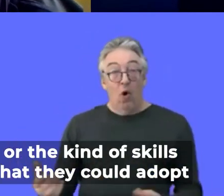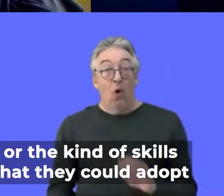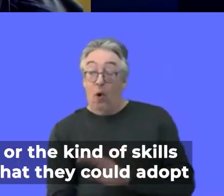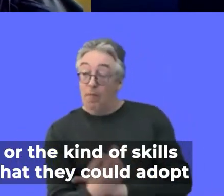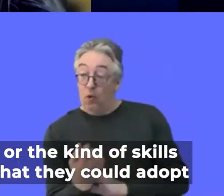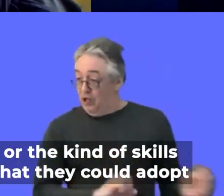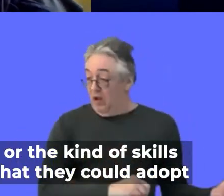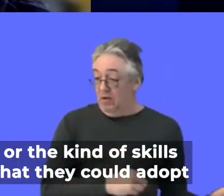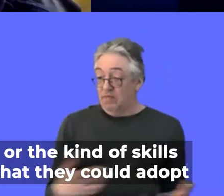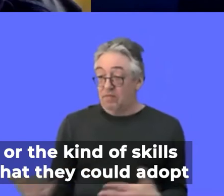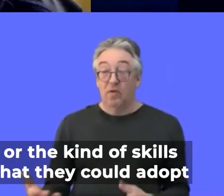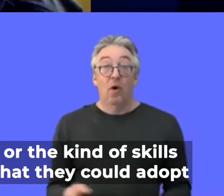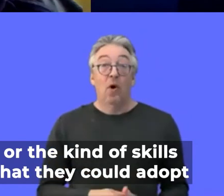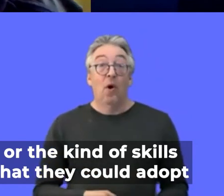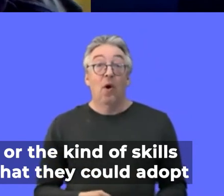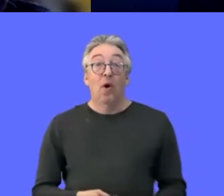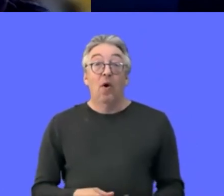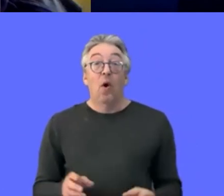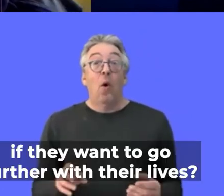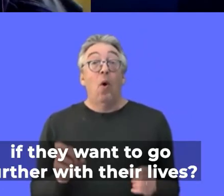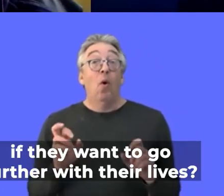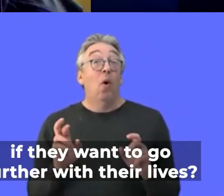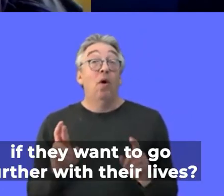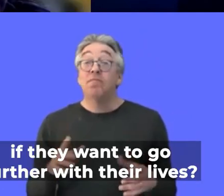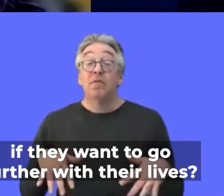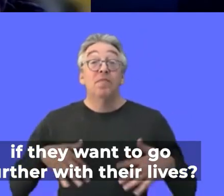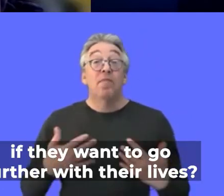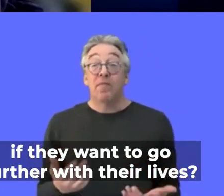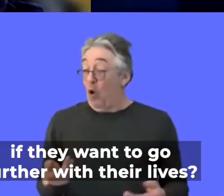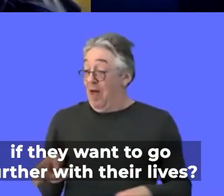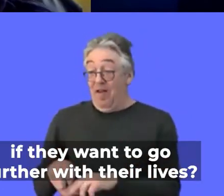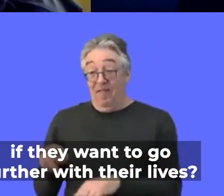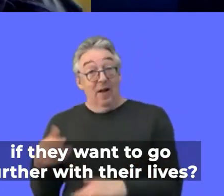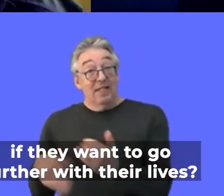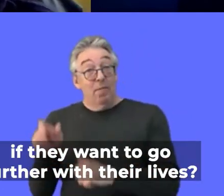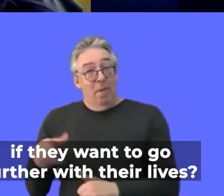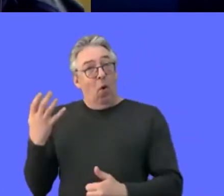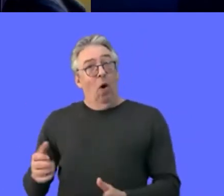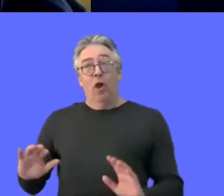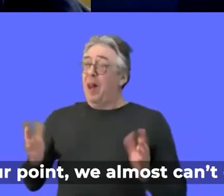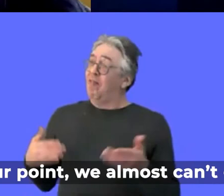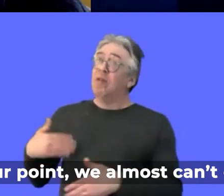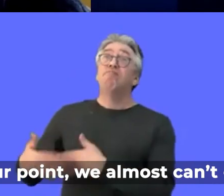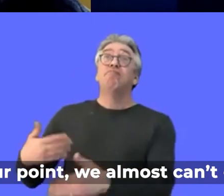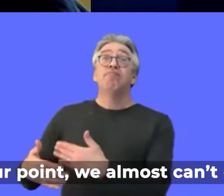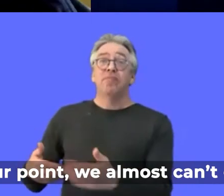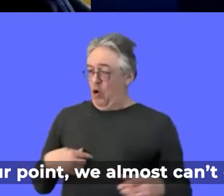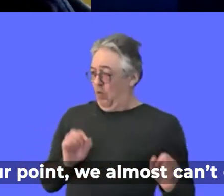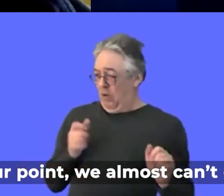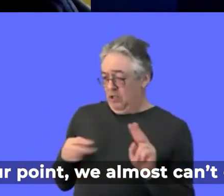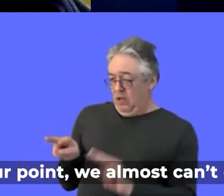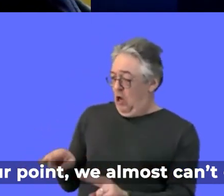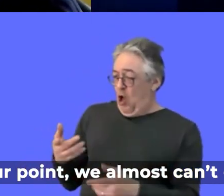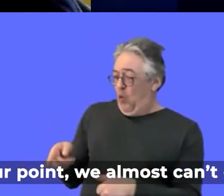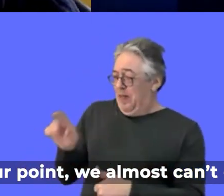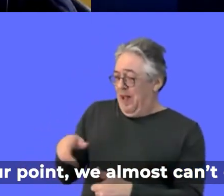the kind of skills that they could adopt if they want to go further with their lives? And to your point,